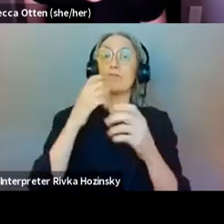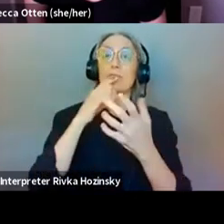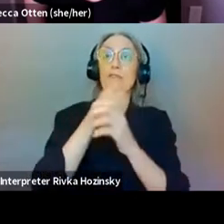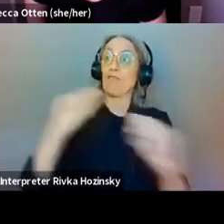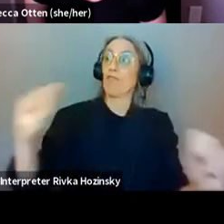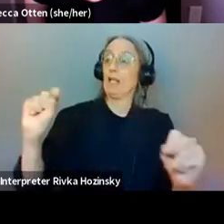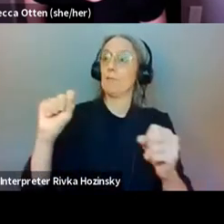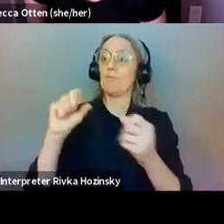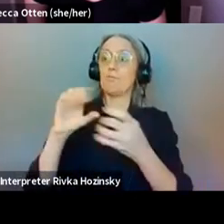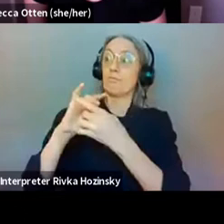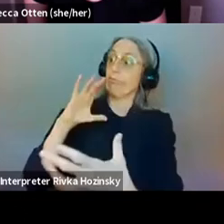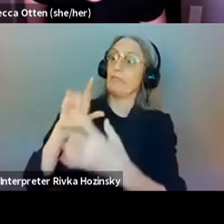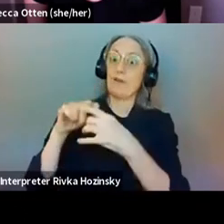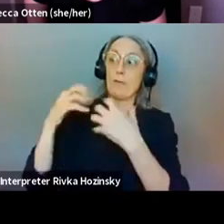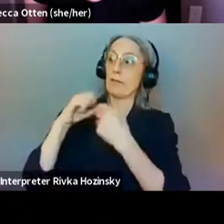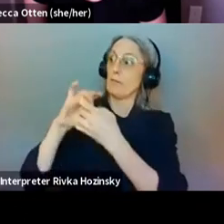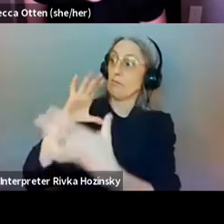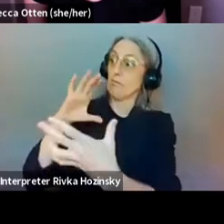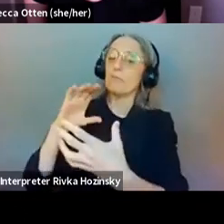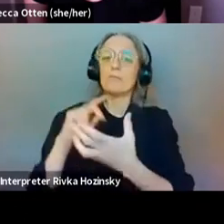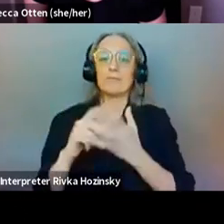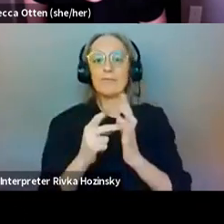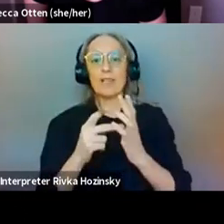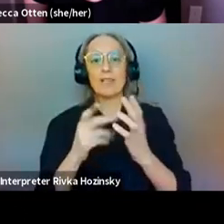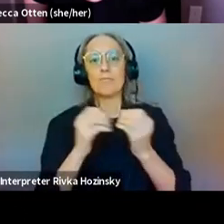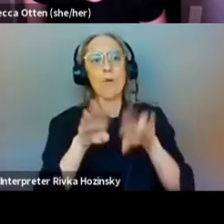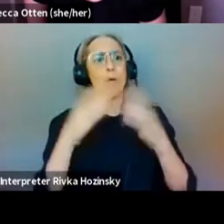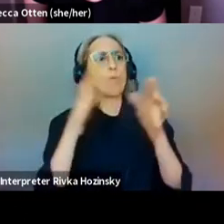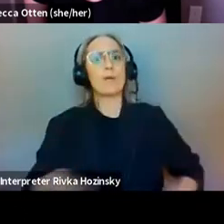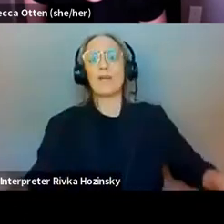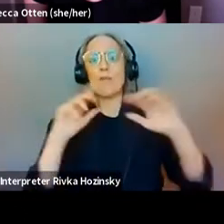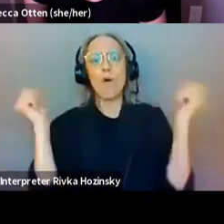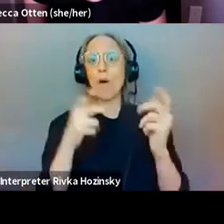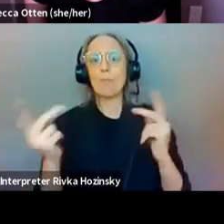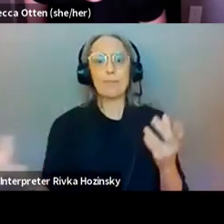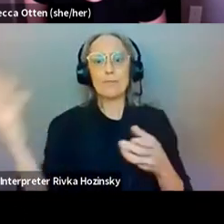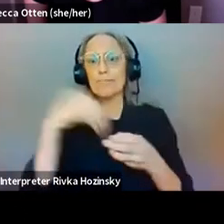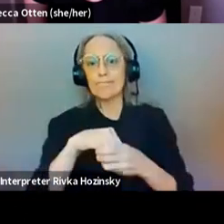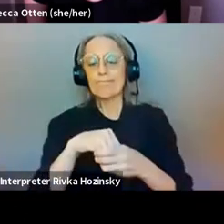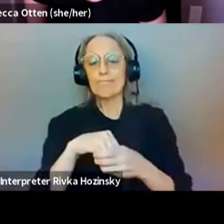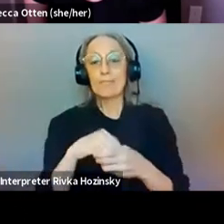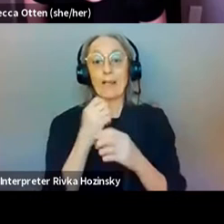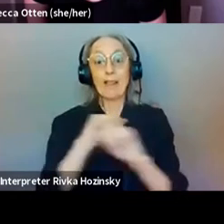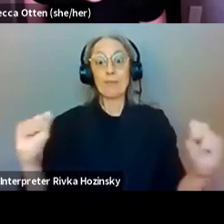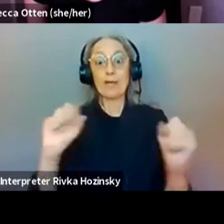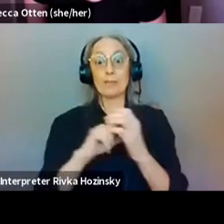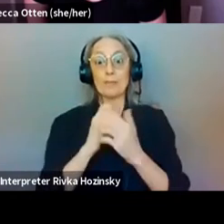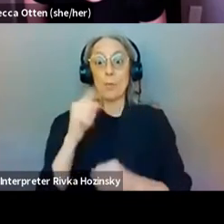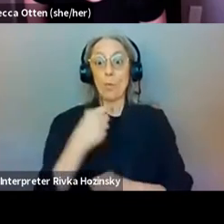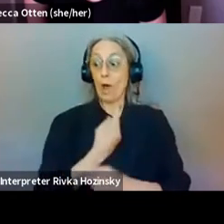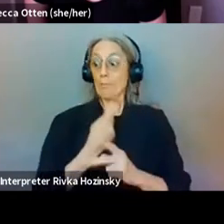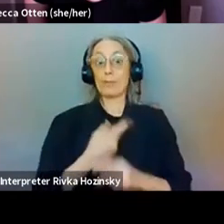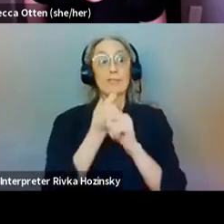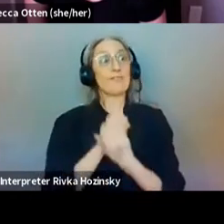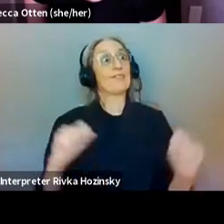sort of the goal of that. And liberation is not just for one, right? Like it's liberation, in fact, like for